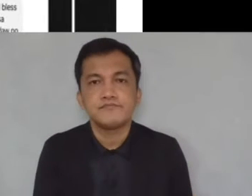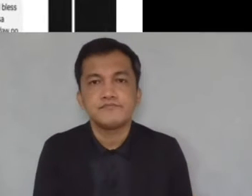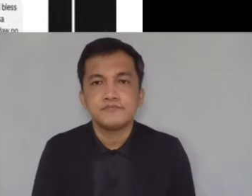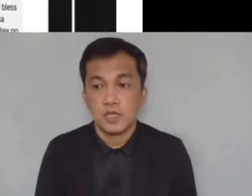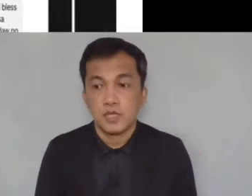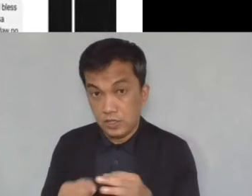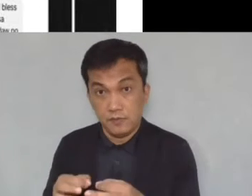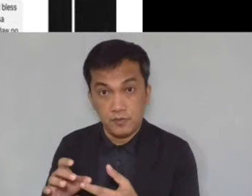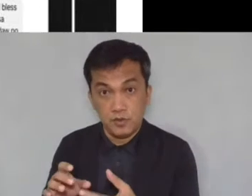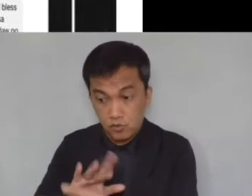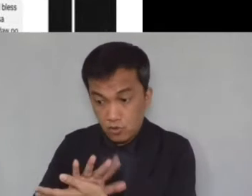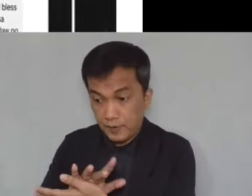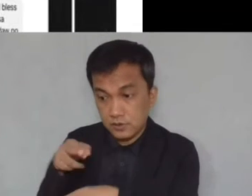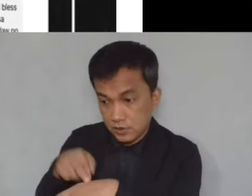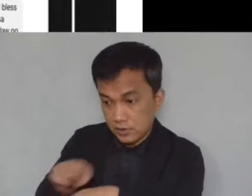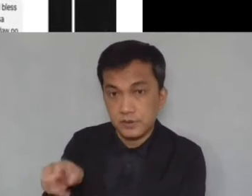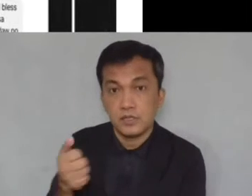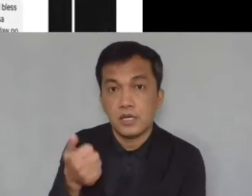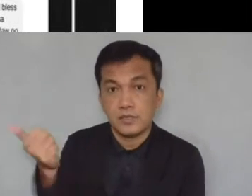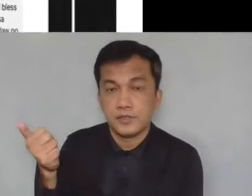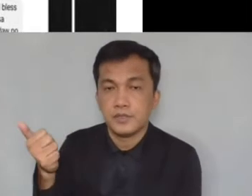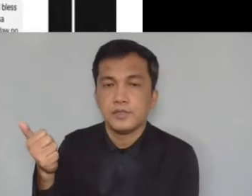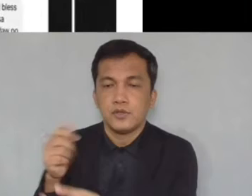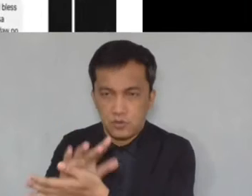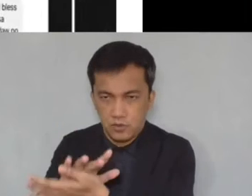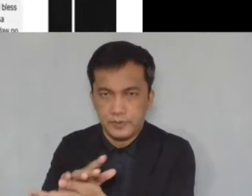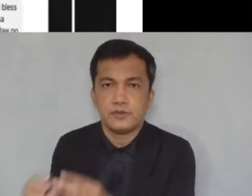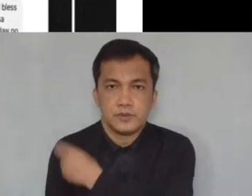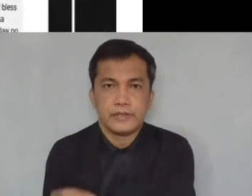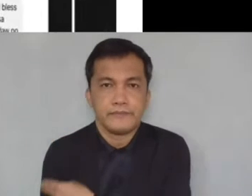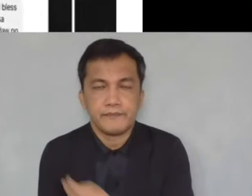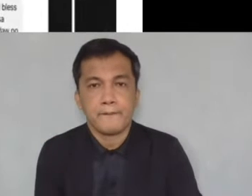Then if COVID, it will be referred to other COVID hospitals.